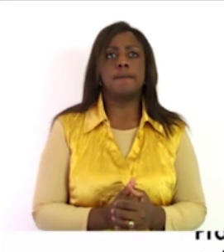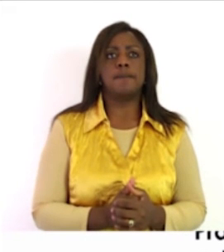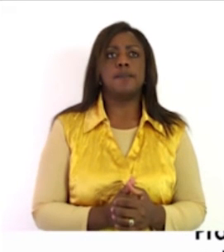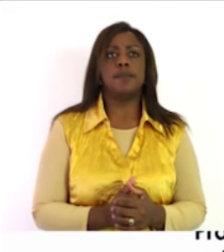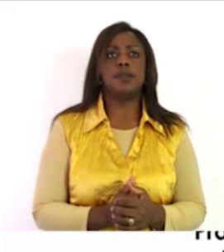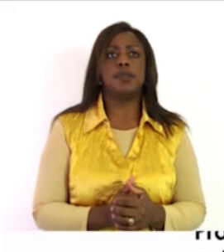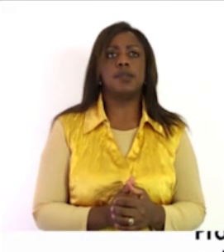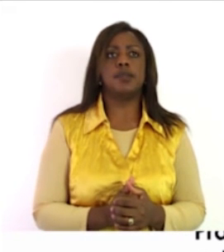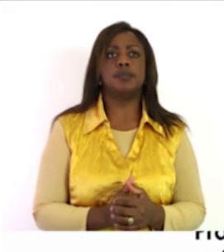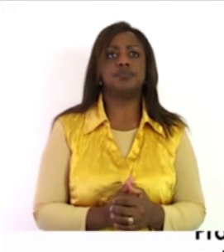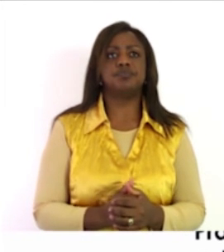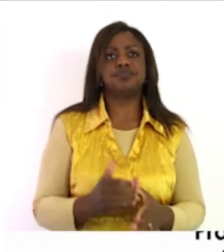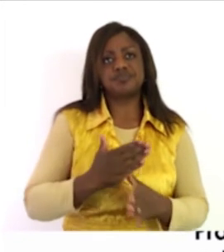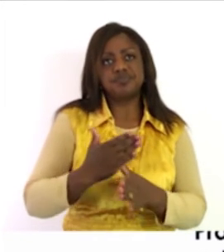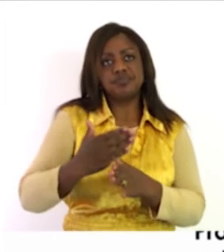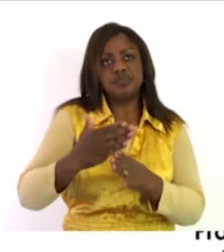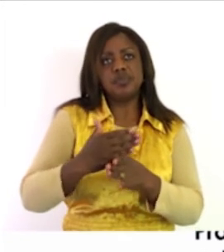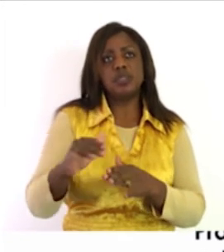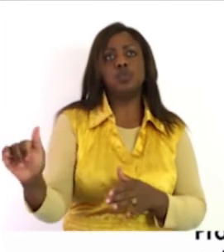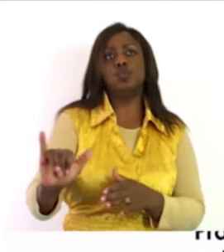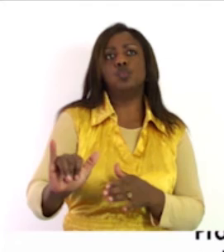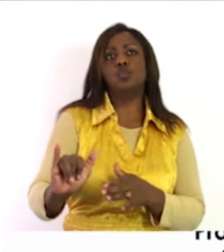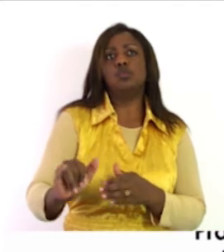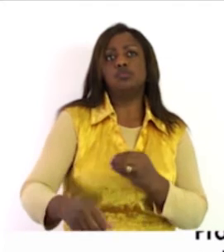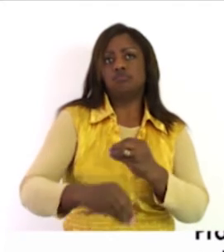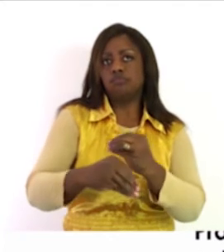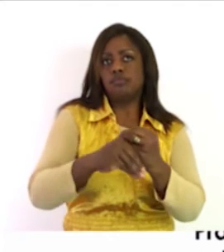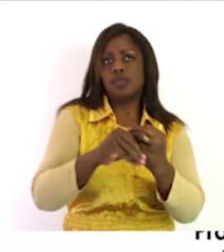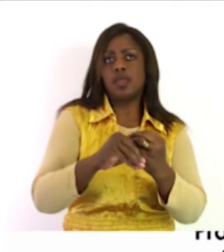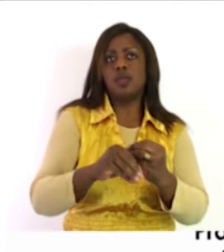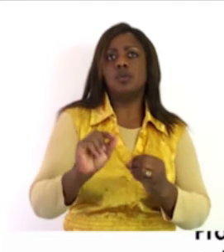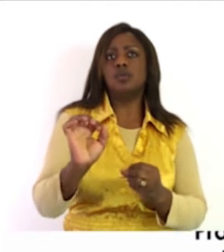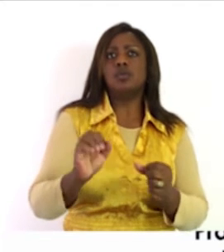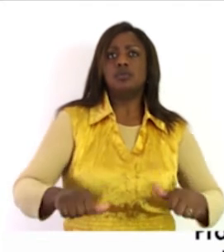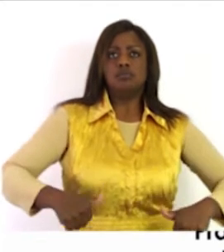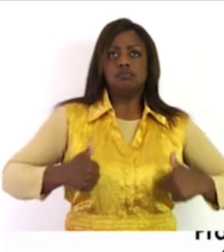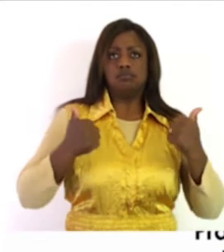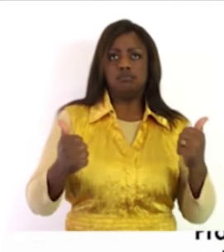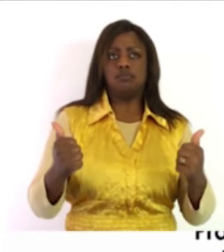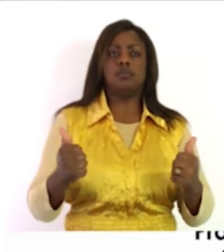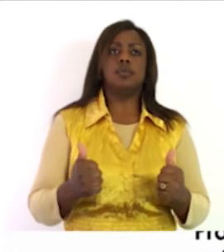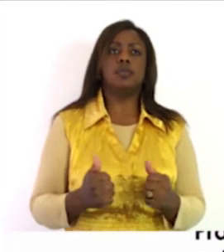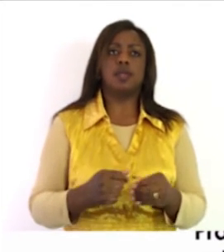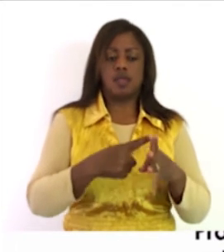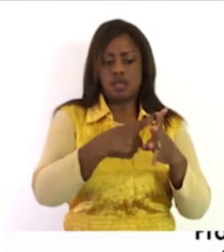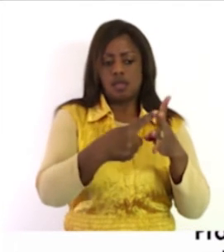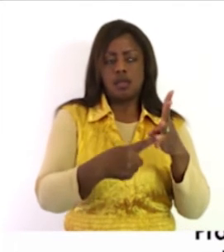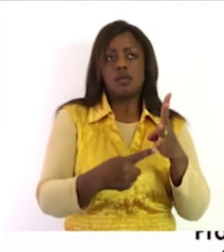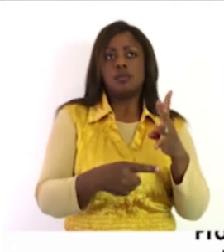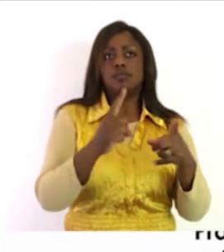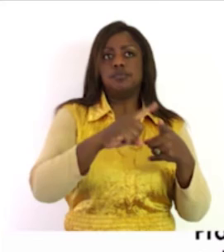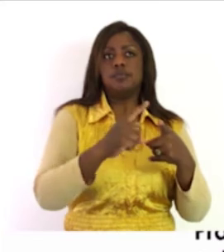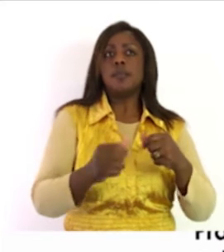Just as exercise strengthens other muscles in your body, it helps your heart muscle become more efficient and